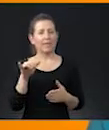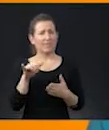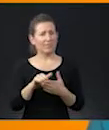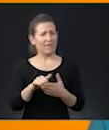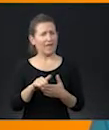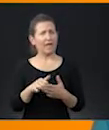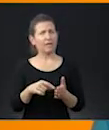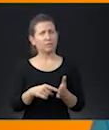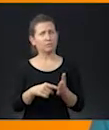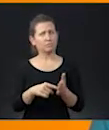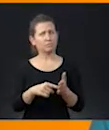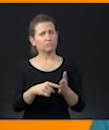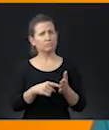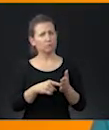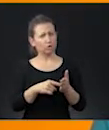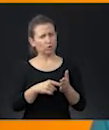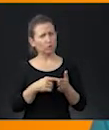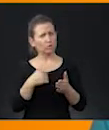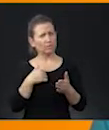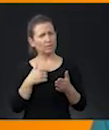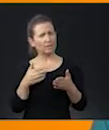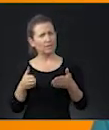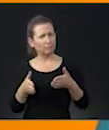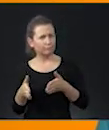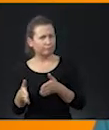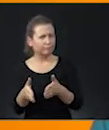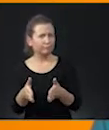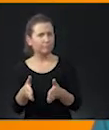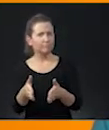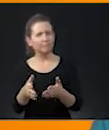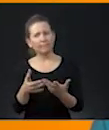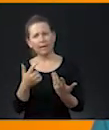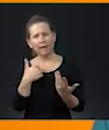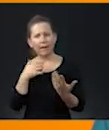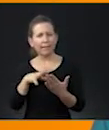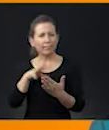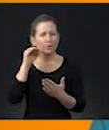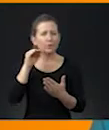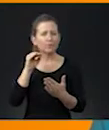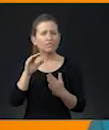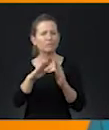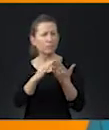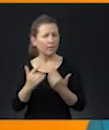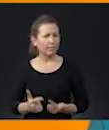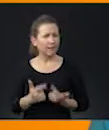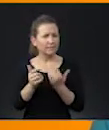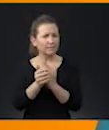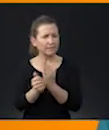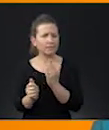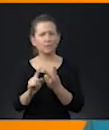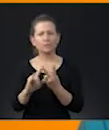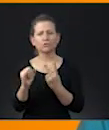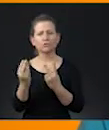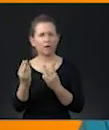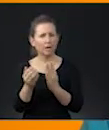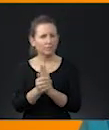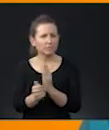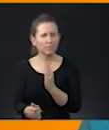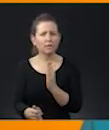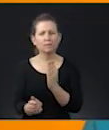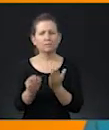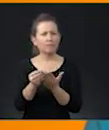That took me where I learned community life skills, job skills, money